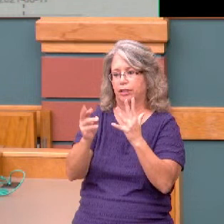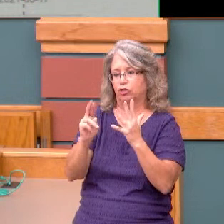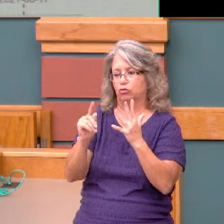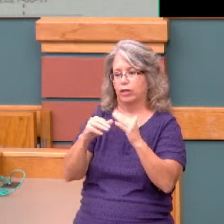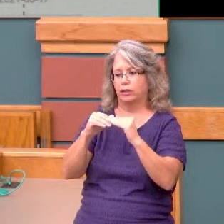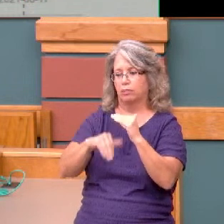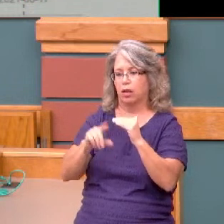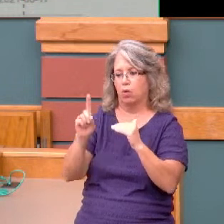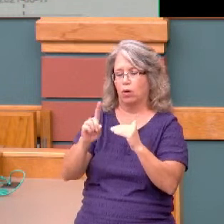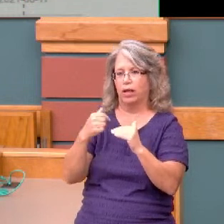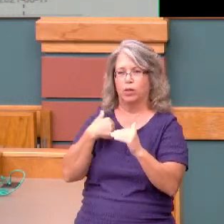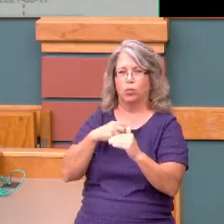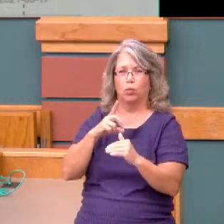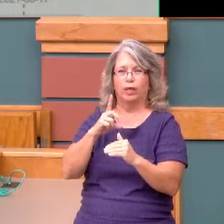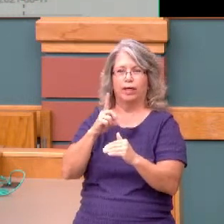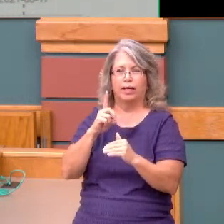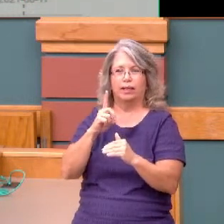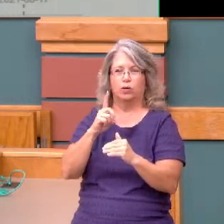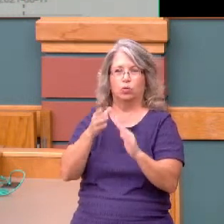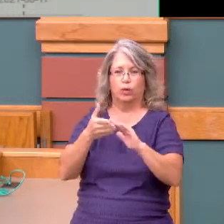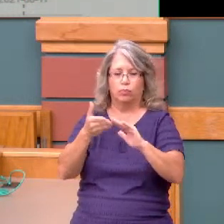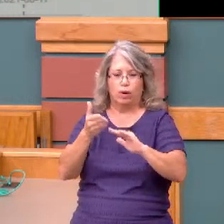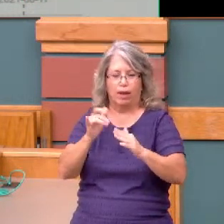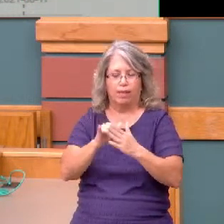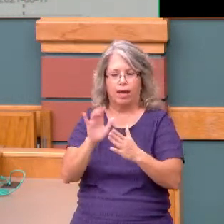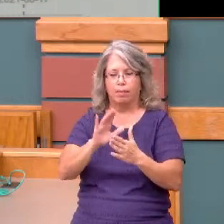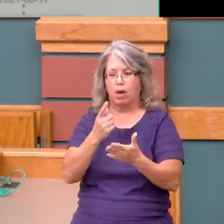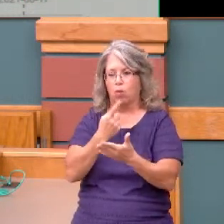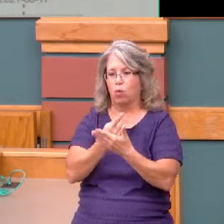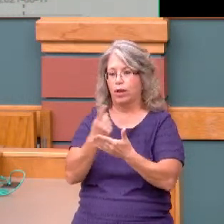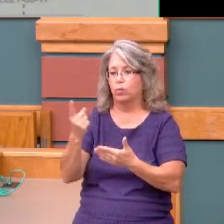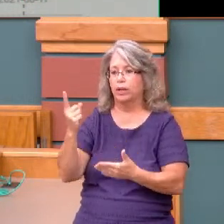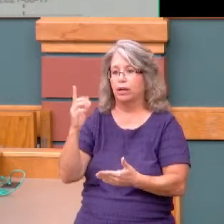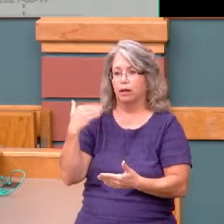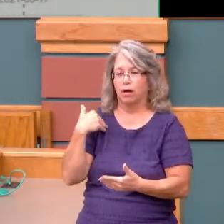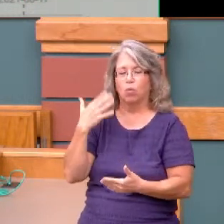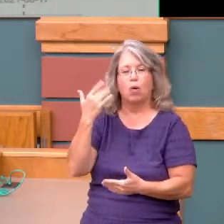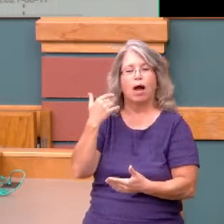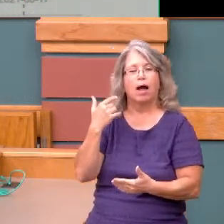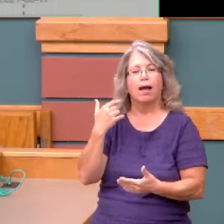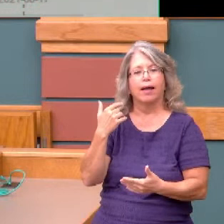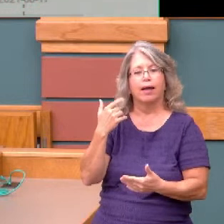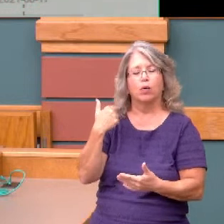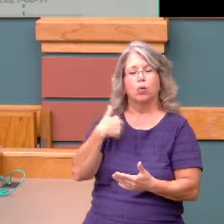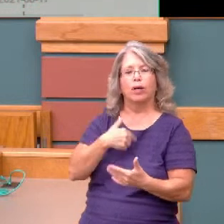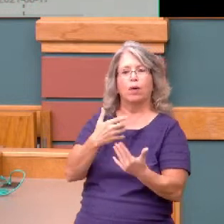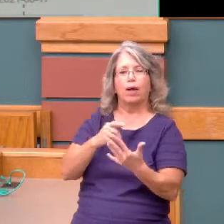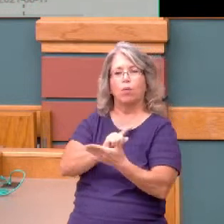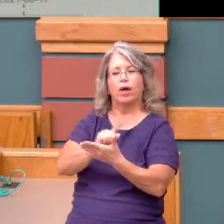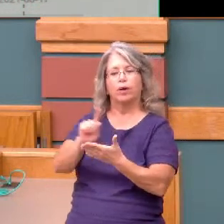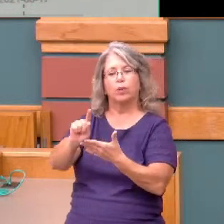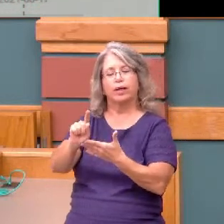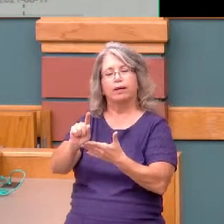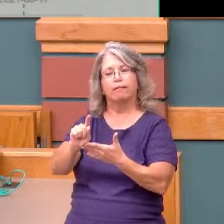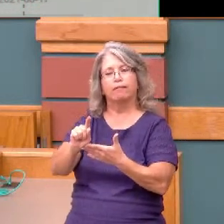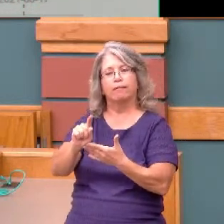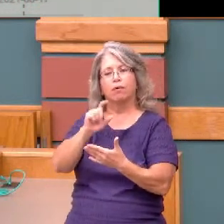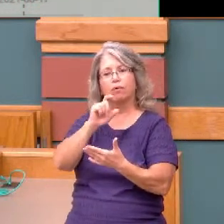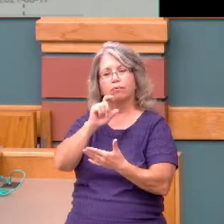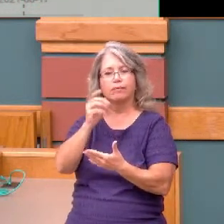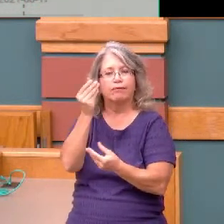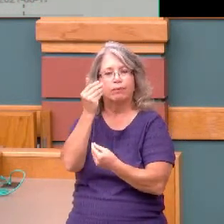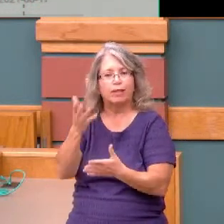ago on August 17th. And the reason why we do it a week ago is because there's a delay between when you get infected, which is what